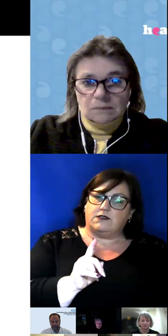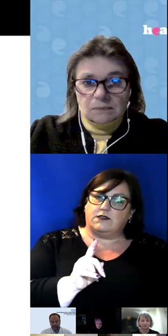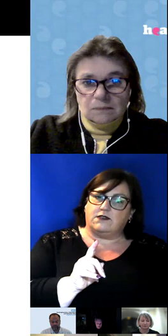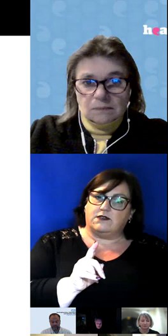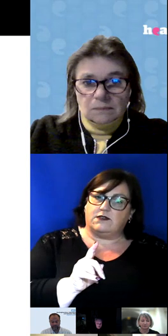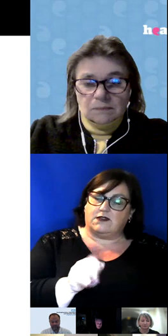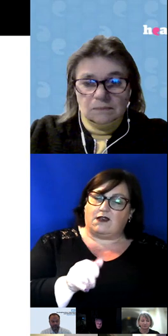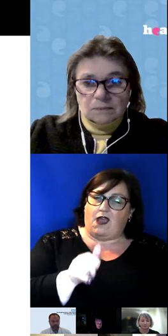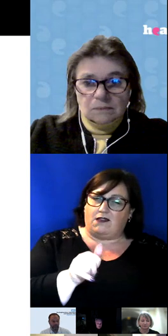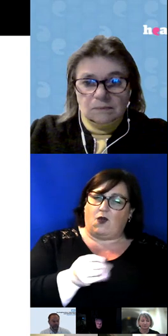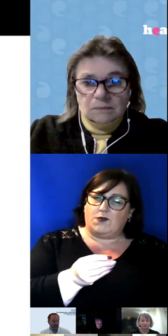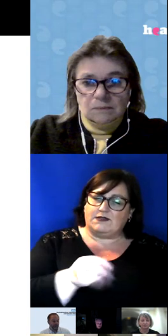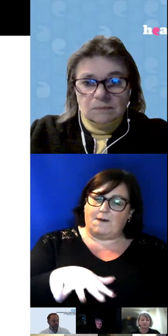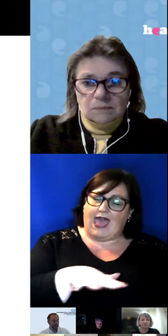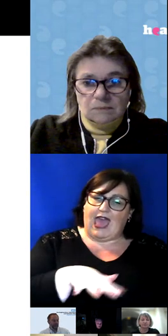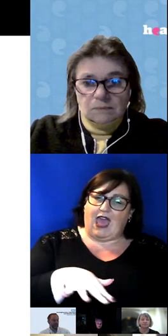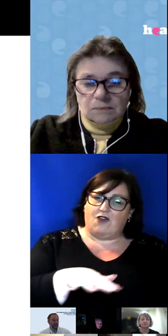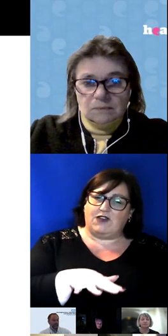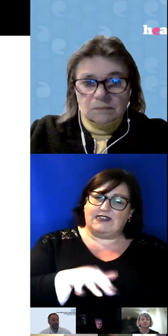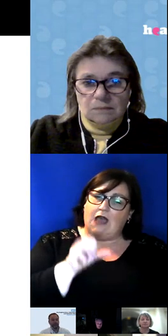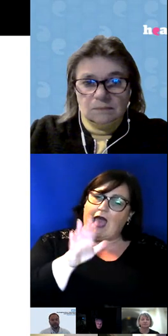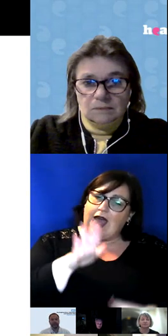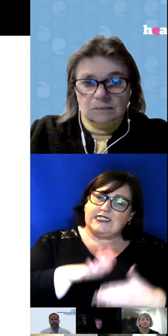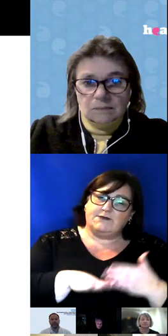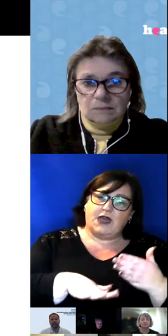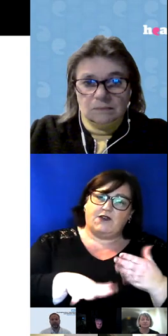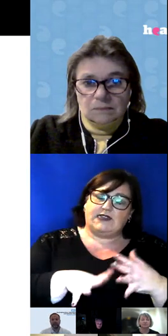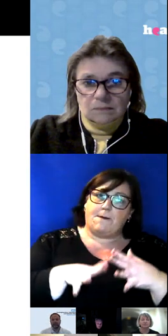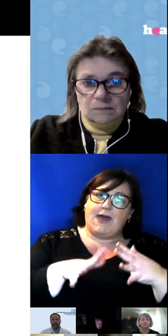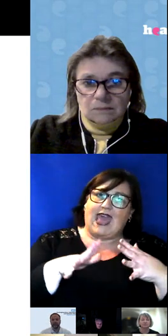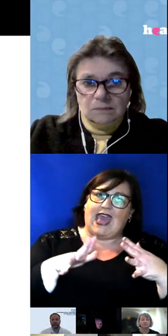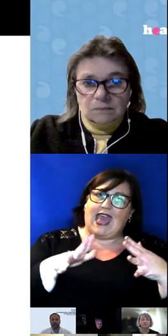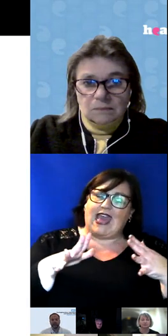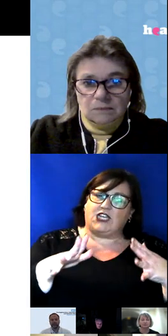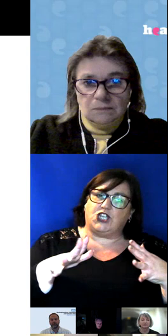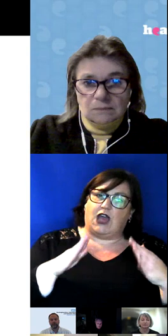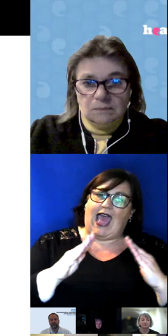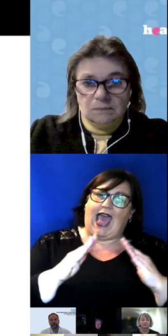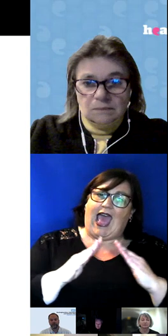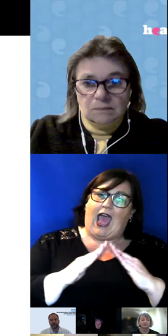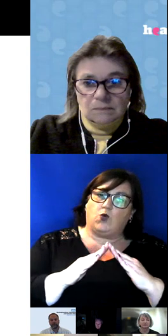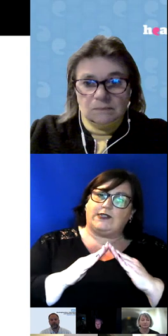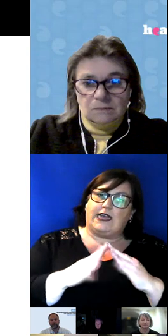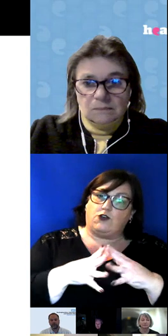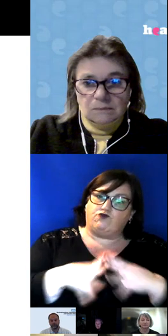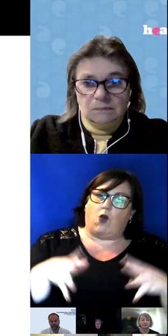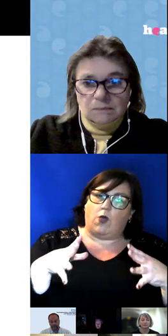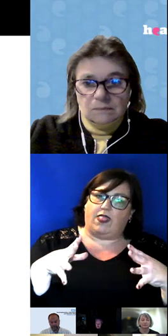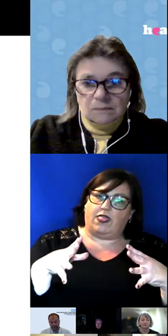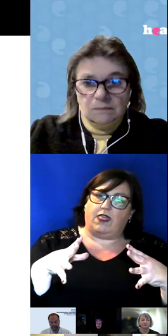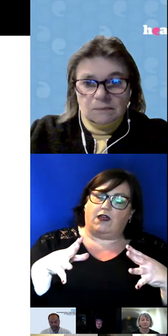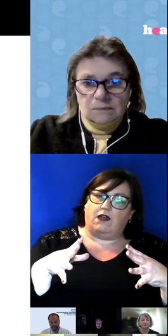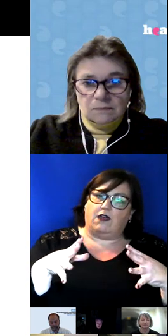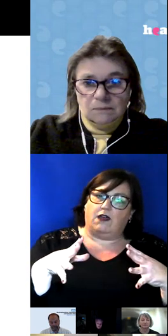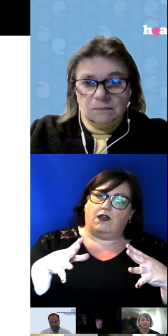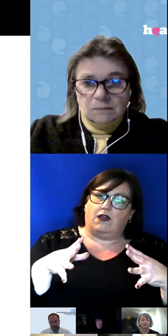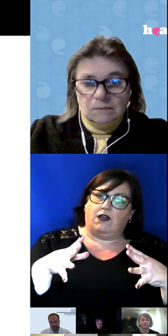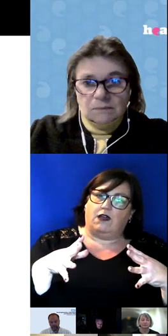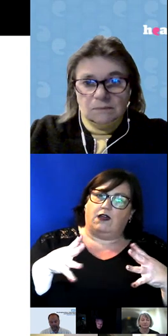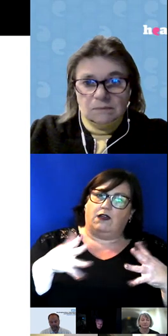housing growth without the infrastructure provided in a timely way,